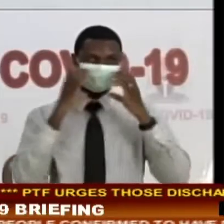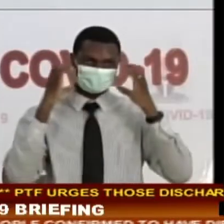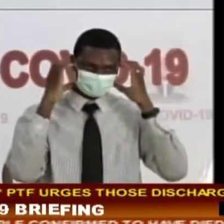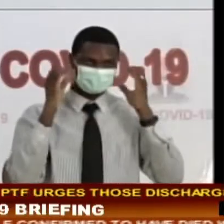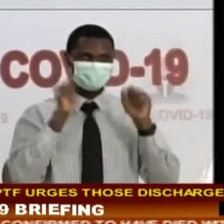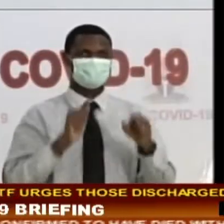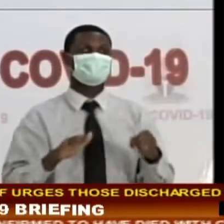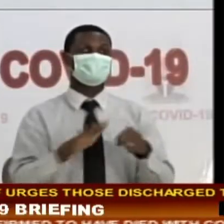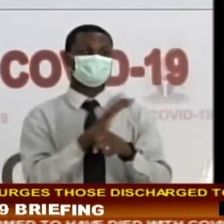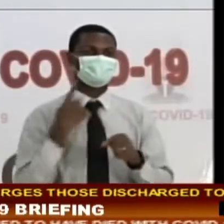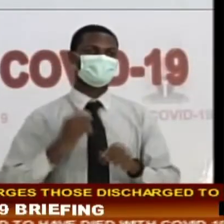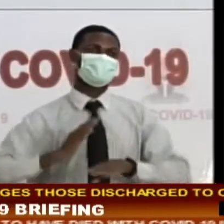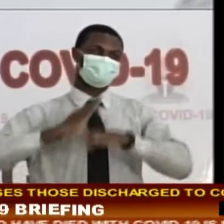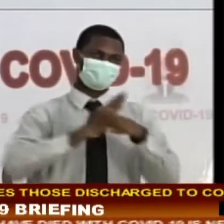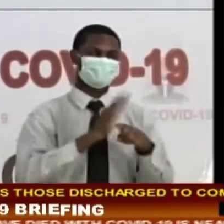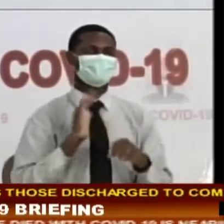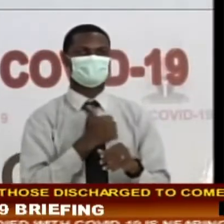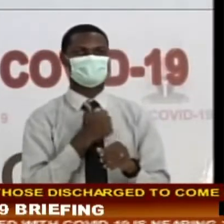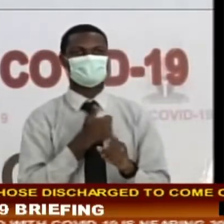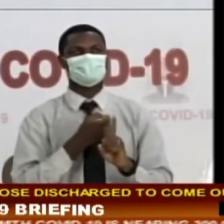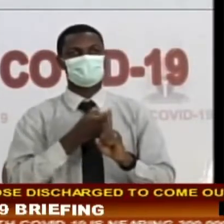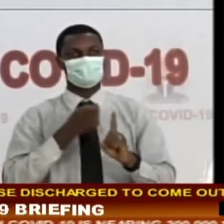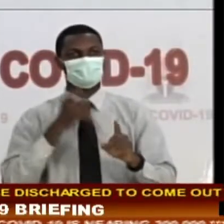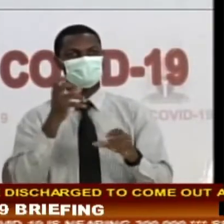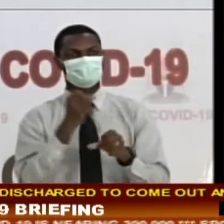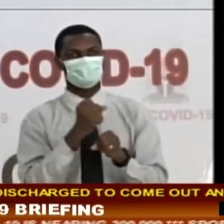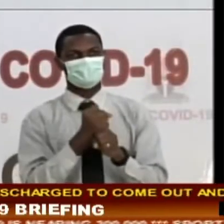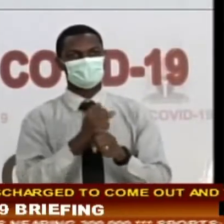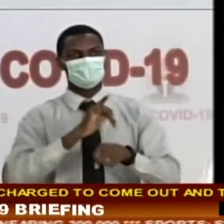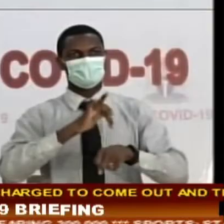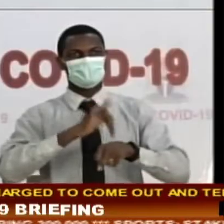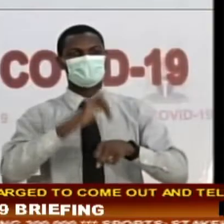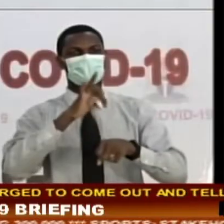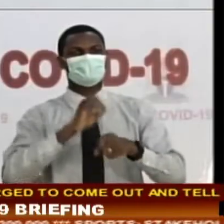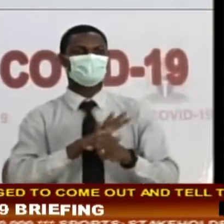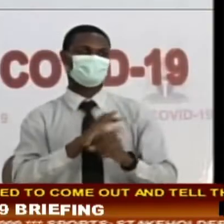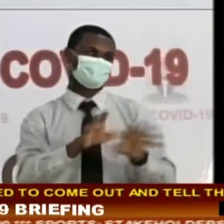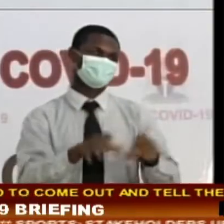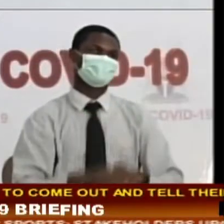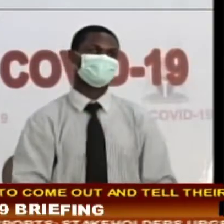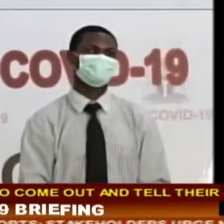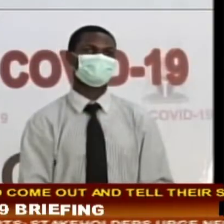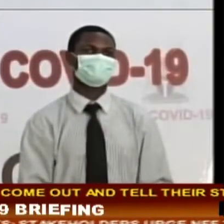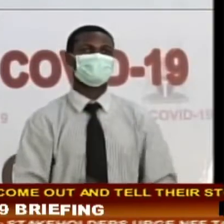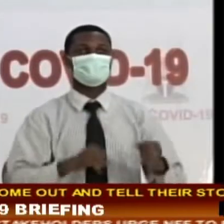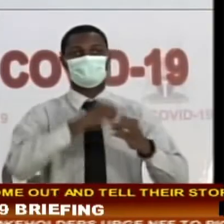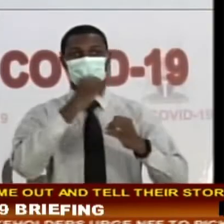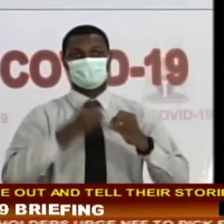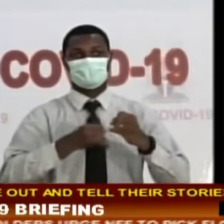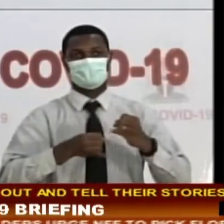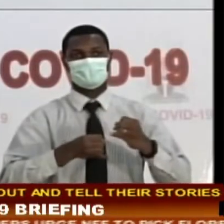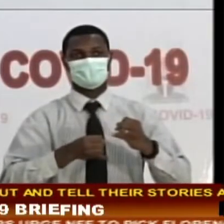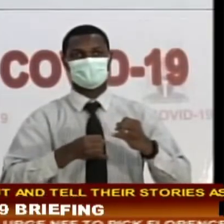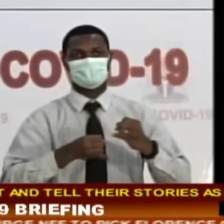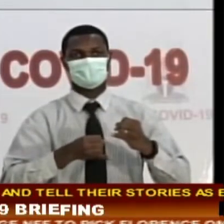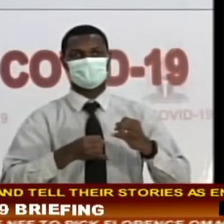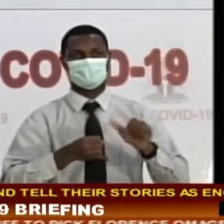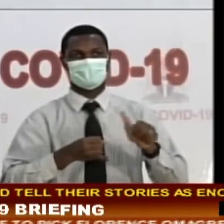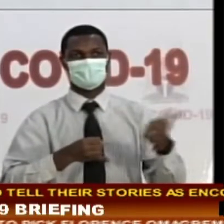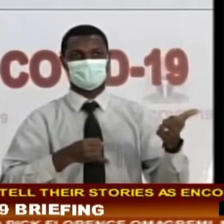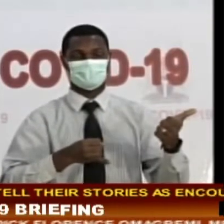protect ourselves from Catching this Dreadful infection and then finally the misconception